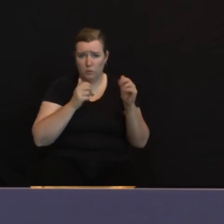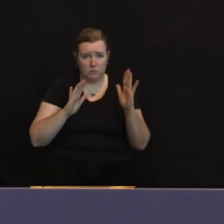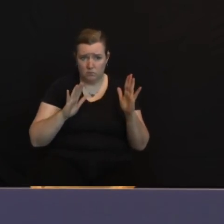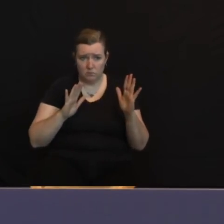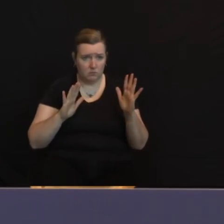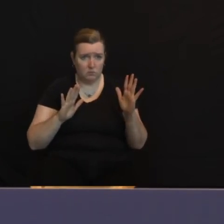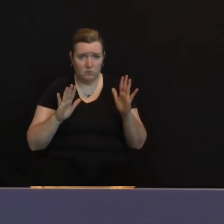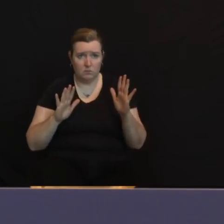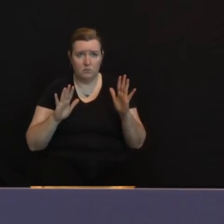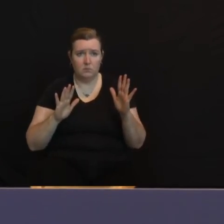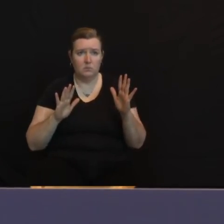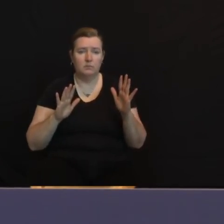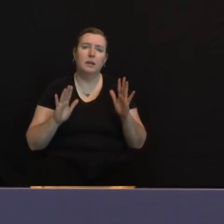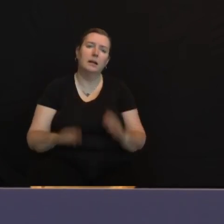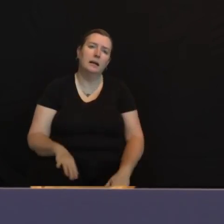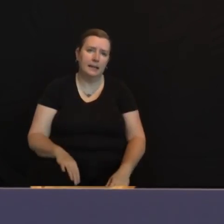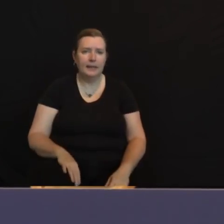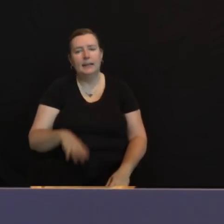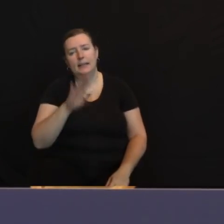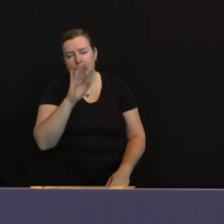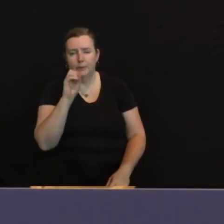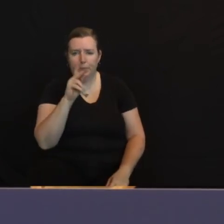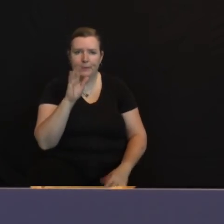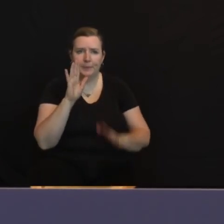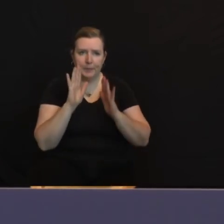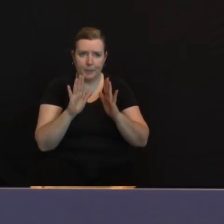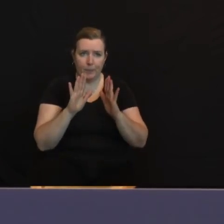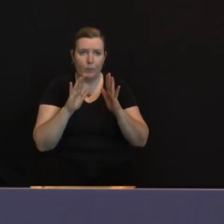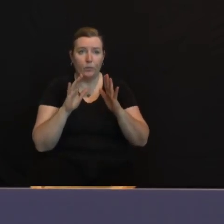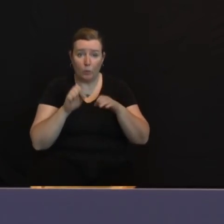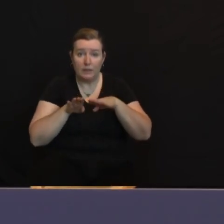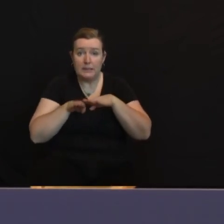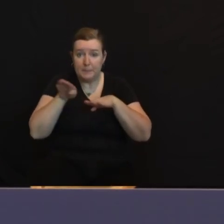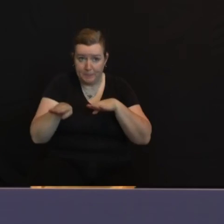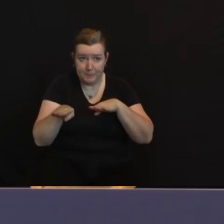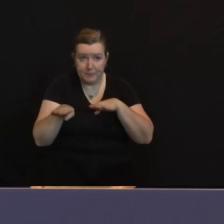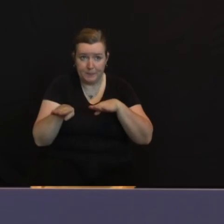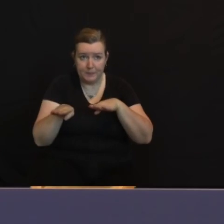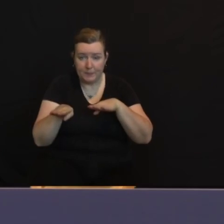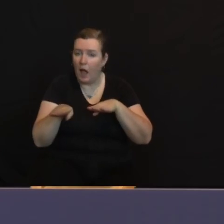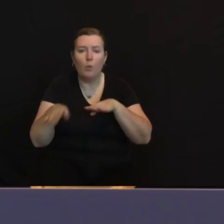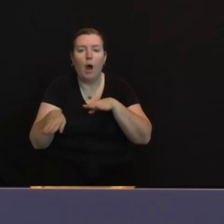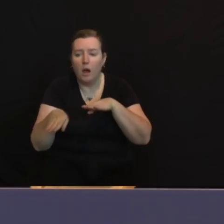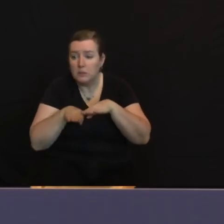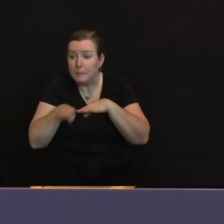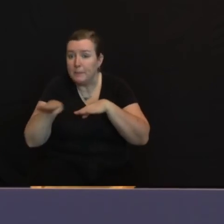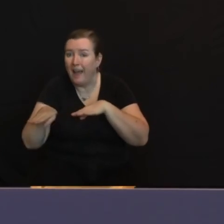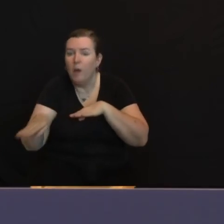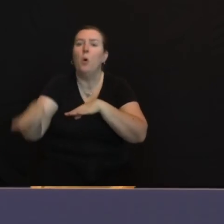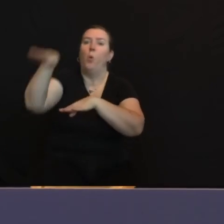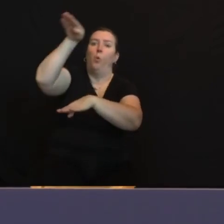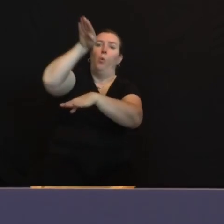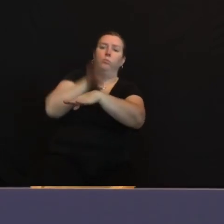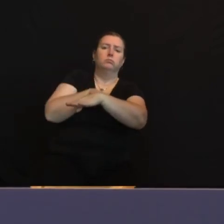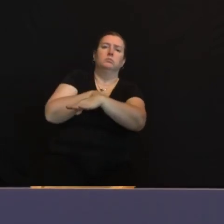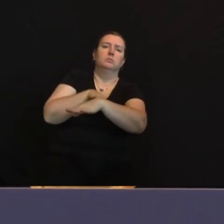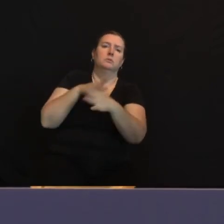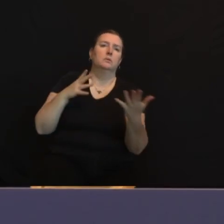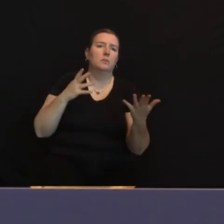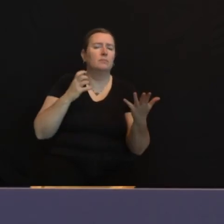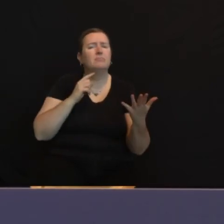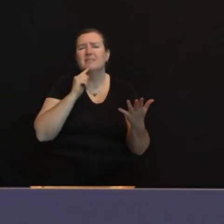is to, I know it sounds good on paper, but I don't want to take a step and then have to lurch backward just because there's too much investment, too much